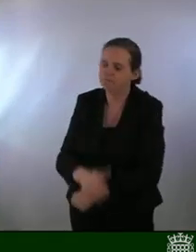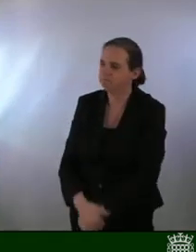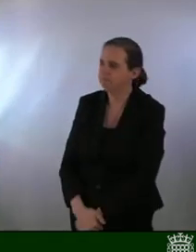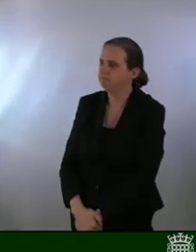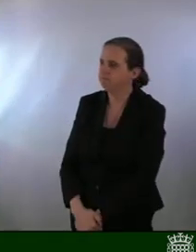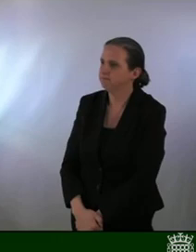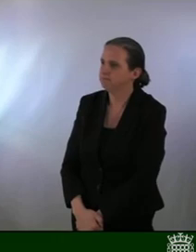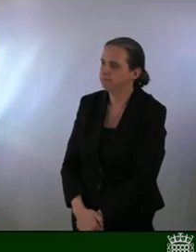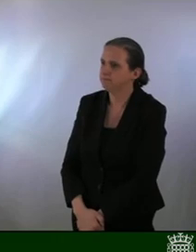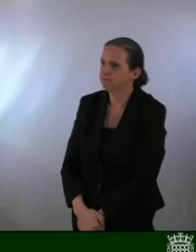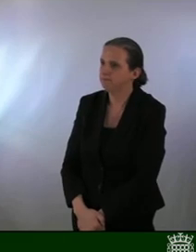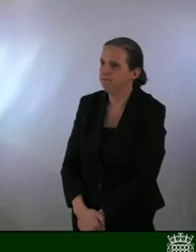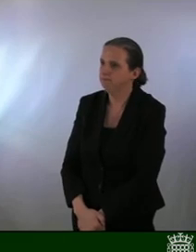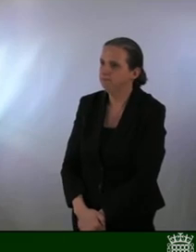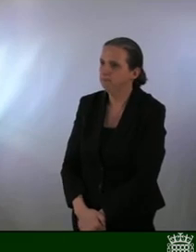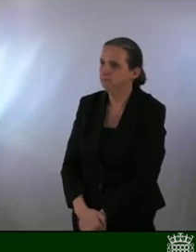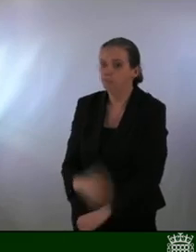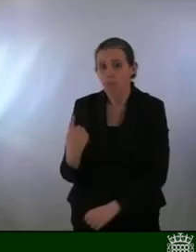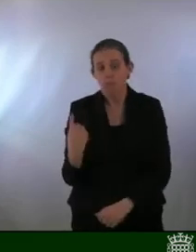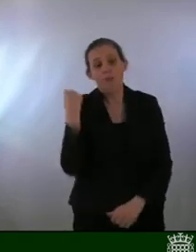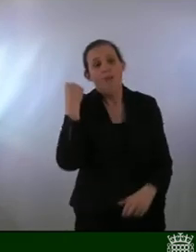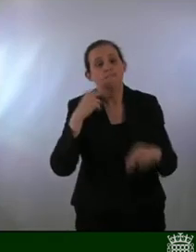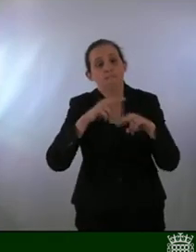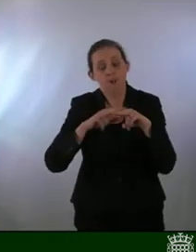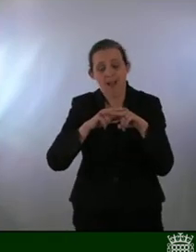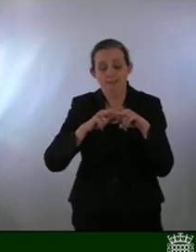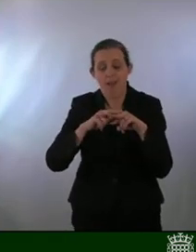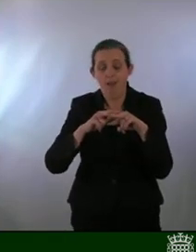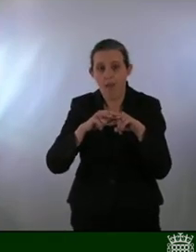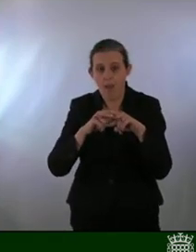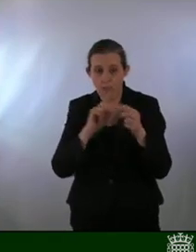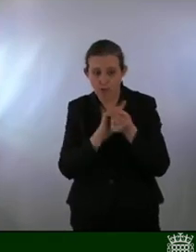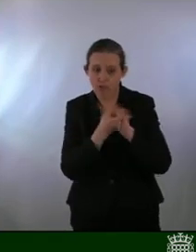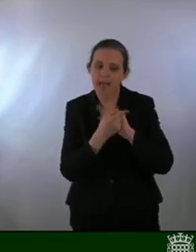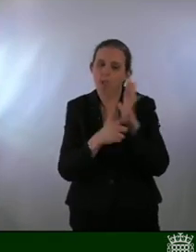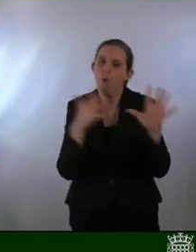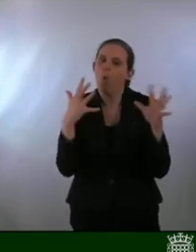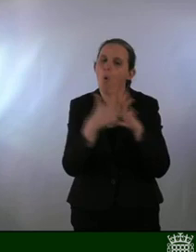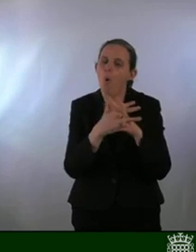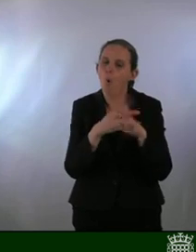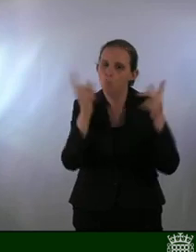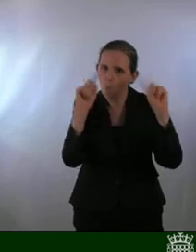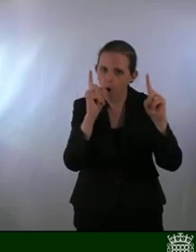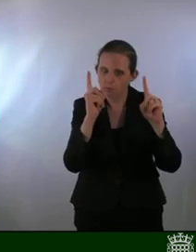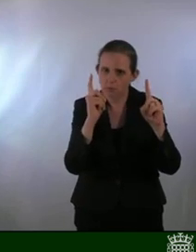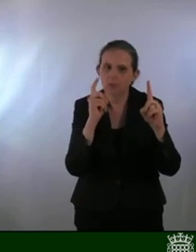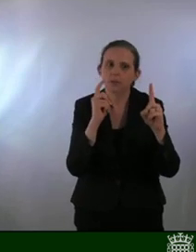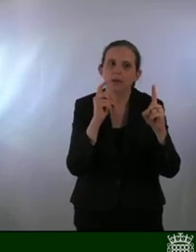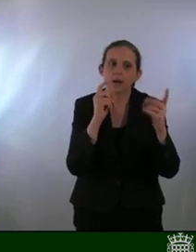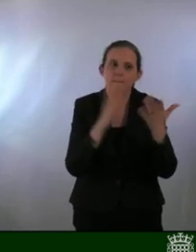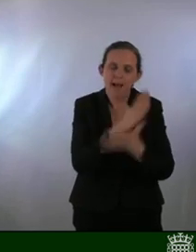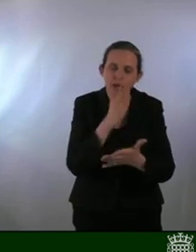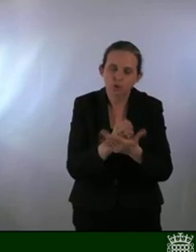law on Friday to take into account the need to make sure payments are made from day